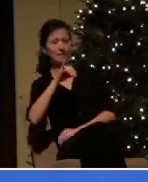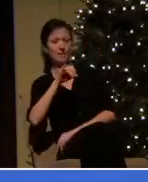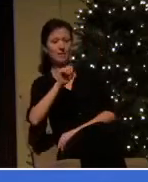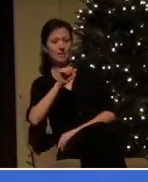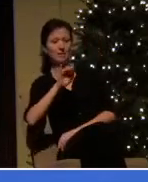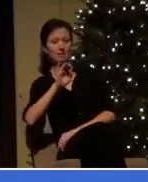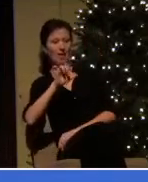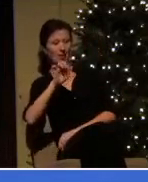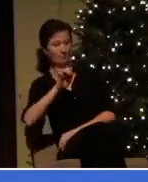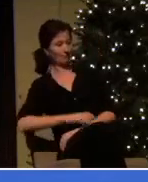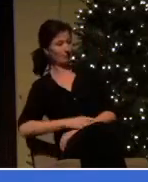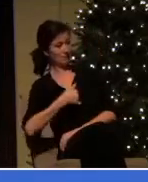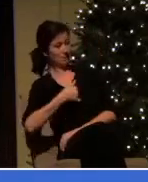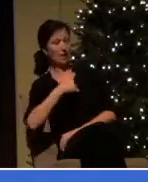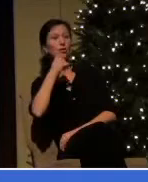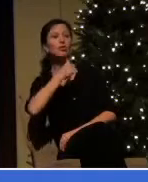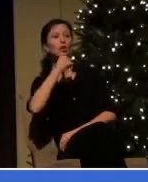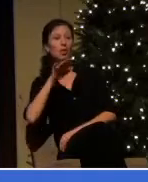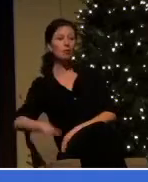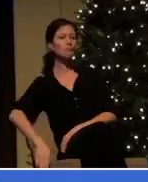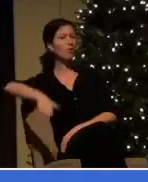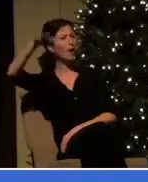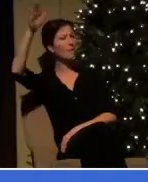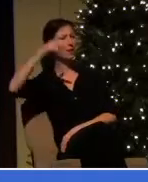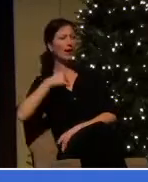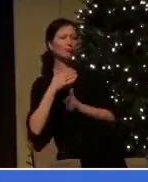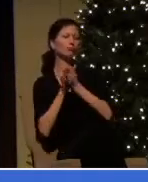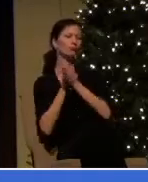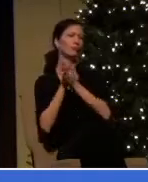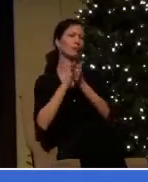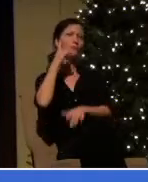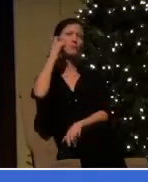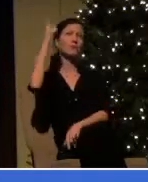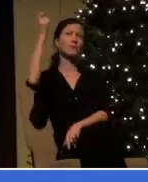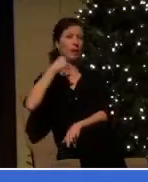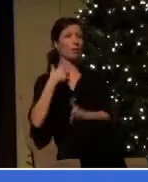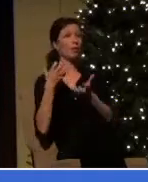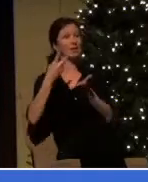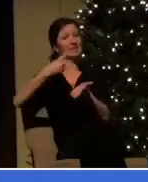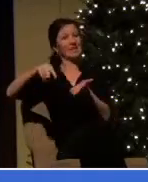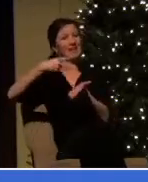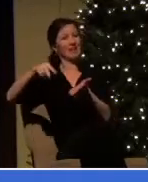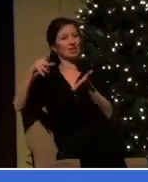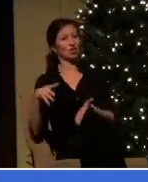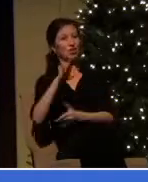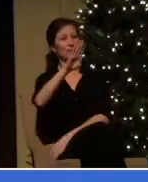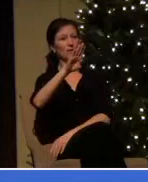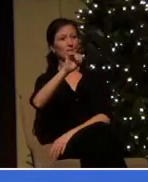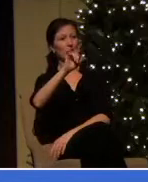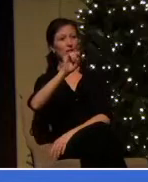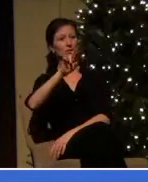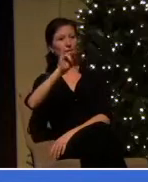since I was a little girl, I have always wanted to be a ballerina. But my mother told me I was too clumsy. I